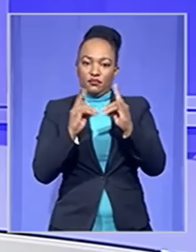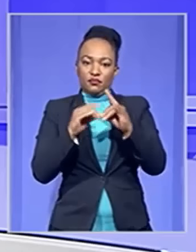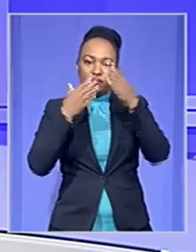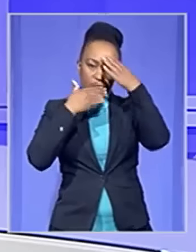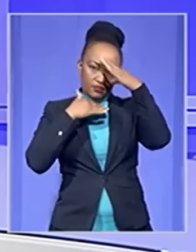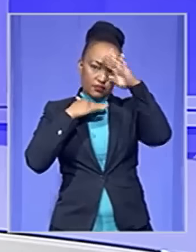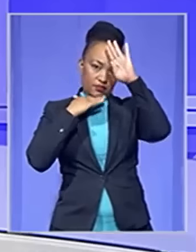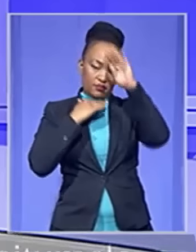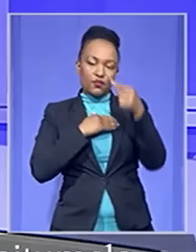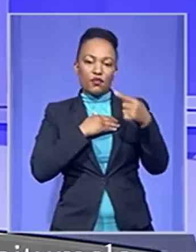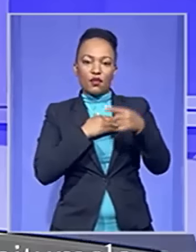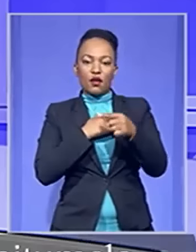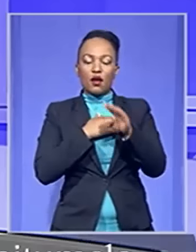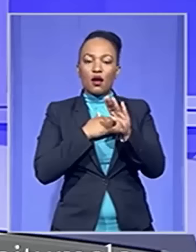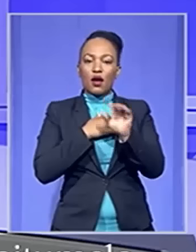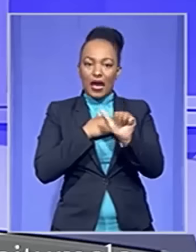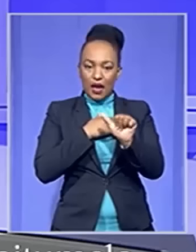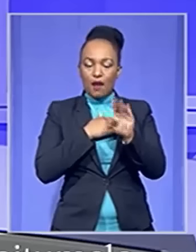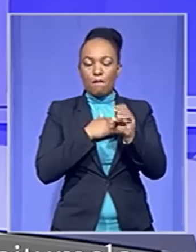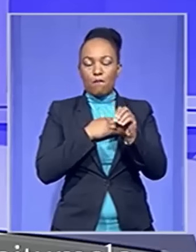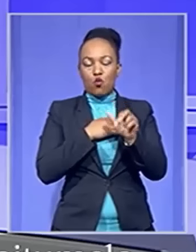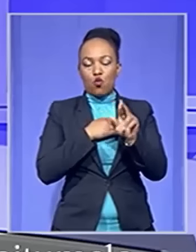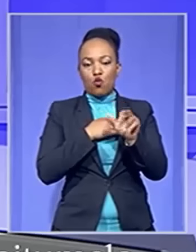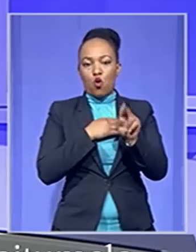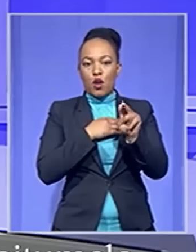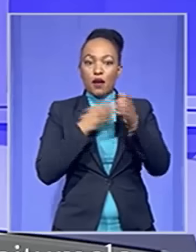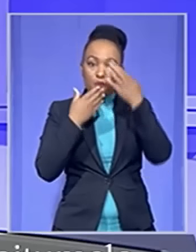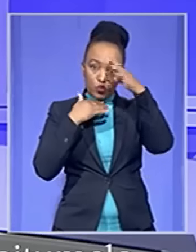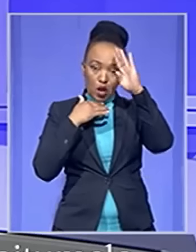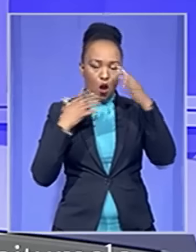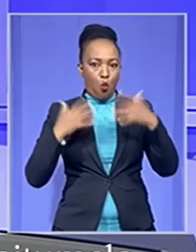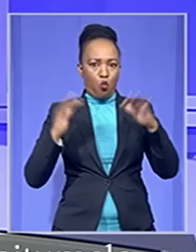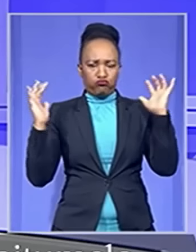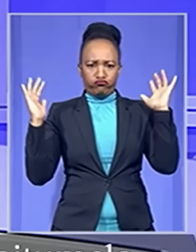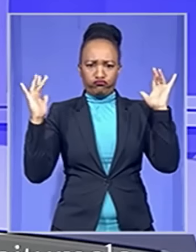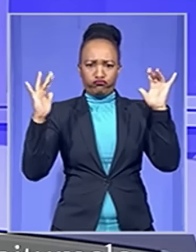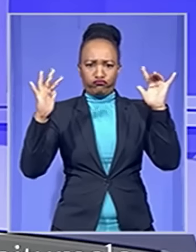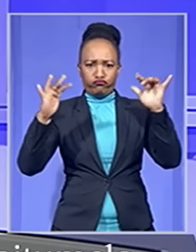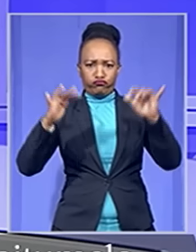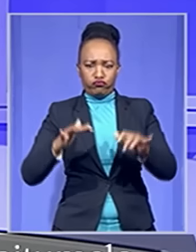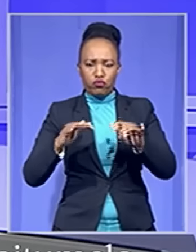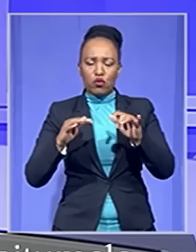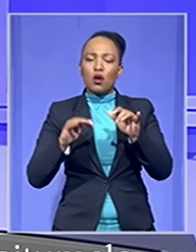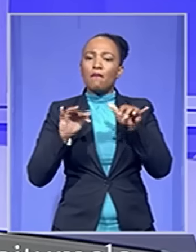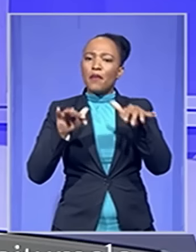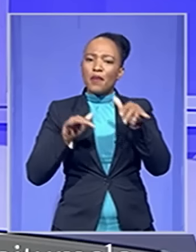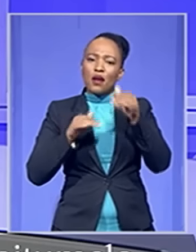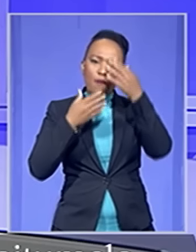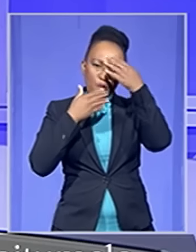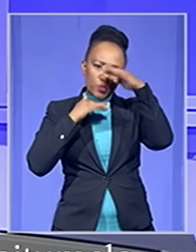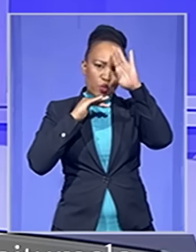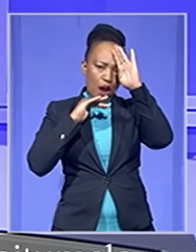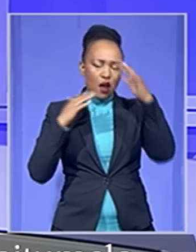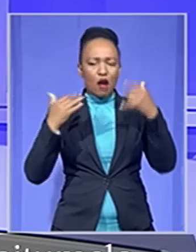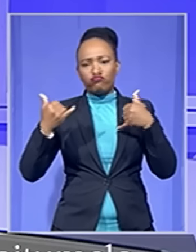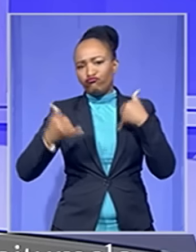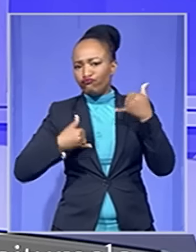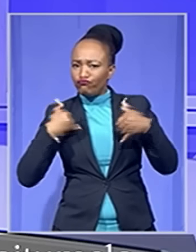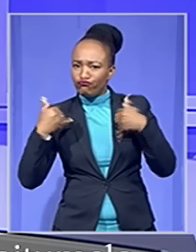kwa Gaborone se tlhotse se fetogile lefelo la ditiragalo le boitumelo jaaka Batswana ba ne ba kopane go keteka tlhomosemmuso